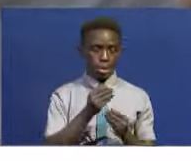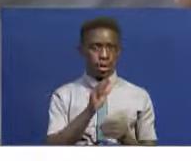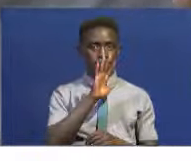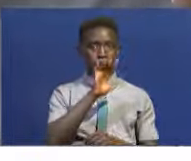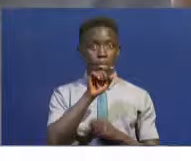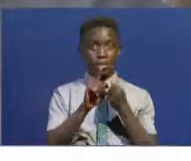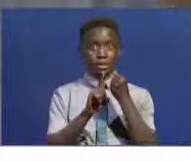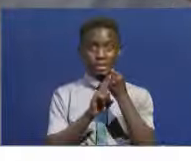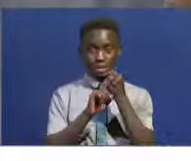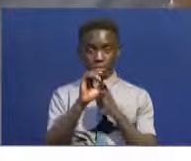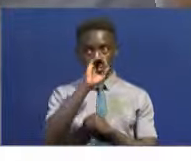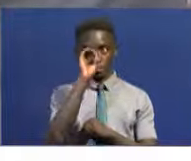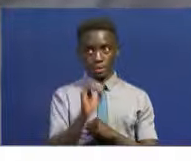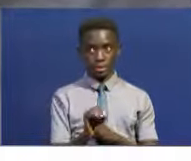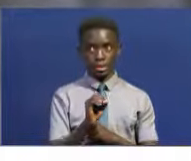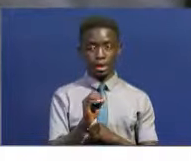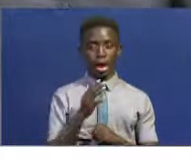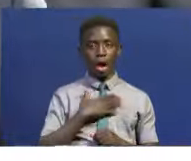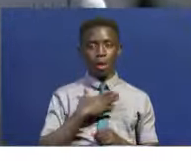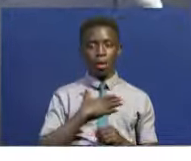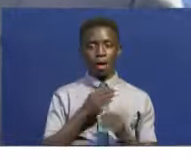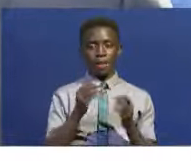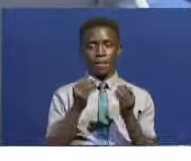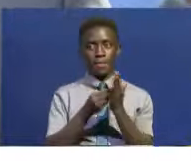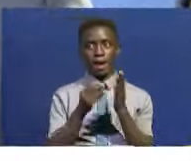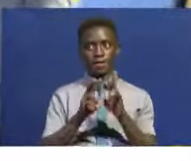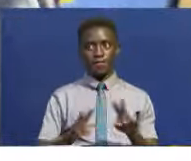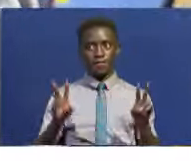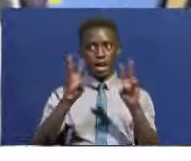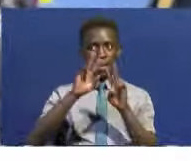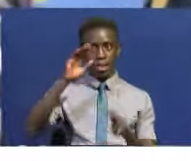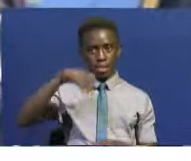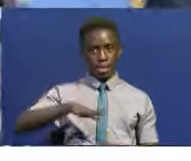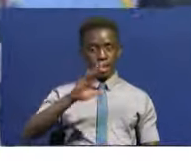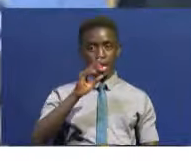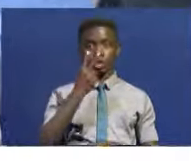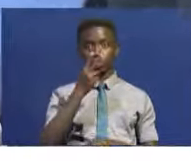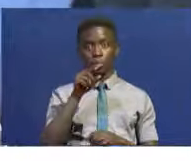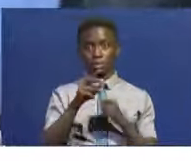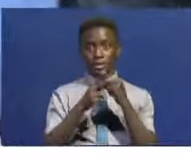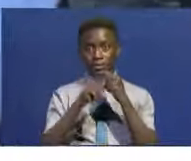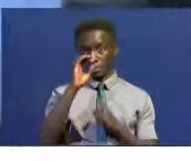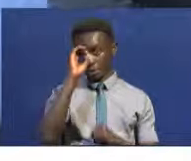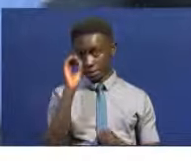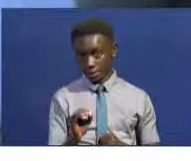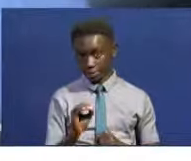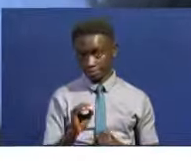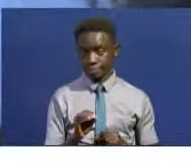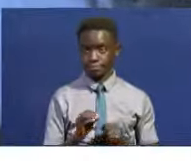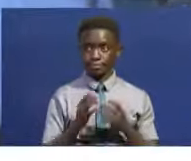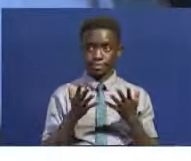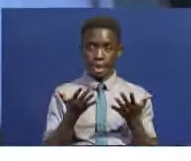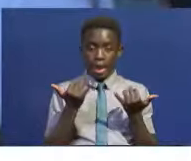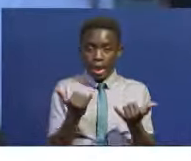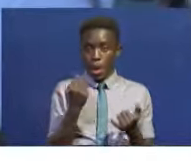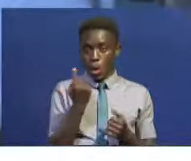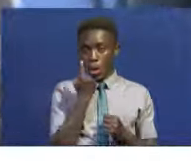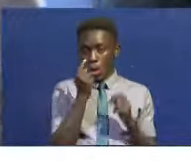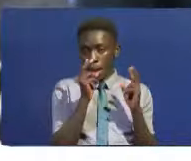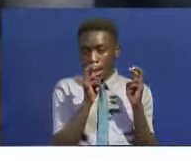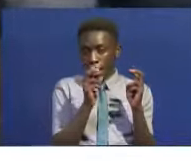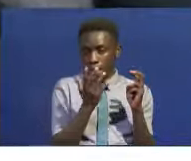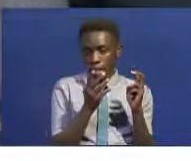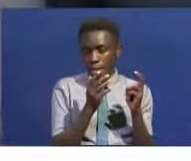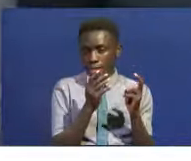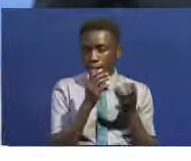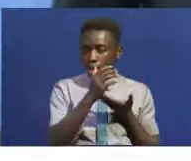Our inflation rate is 2.7%. And for any thoughts, and the only issue now is unemployment, which I'm sure